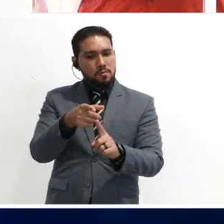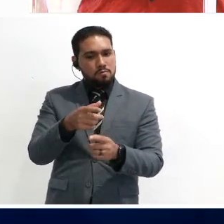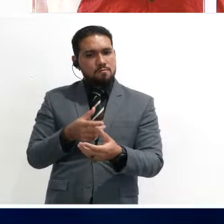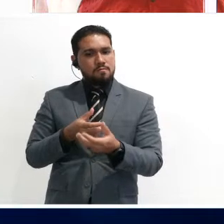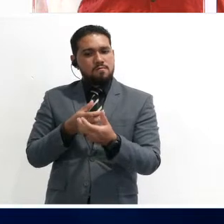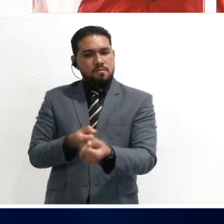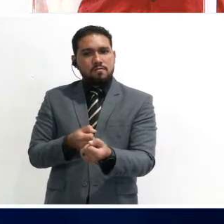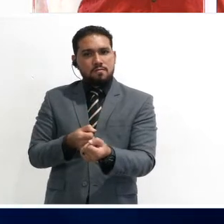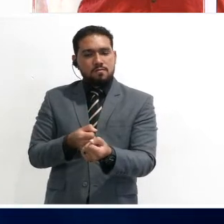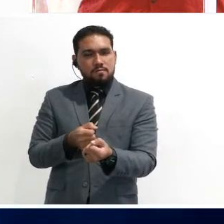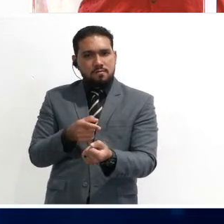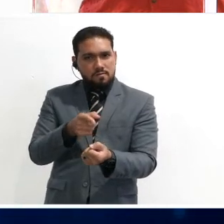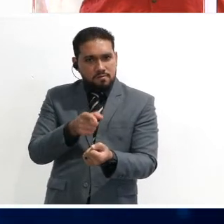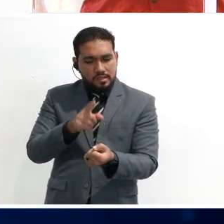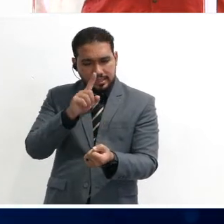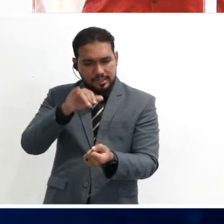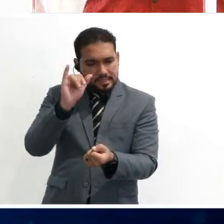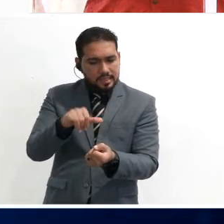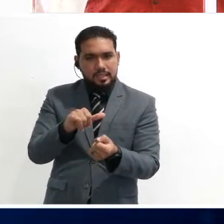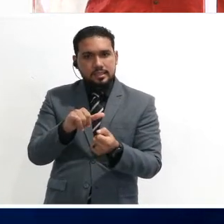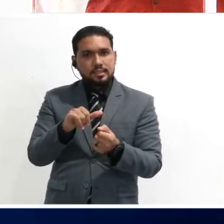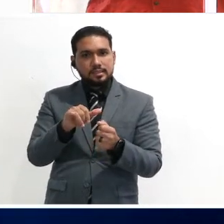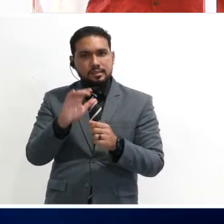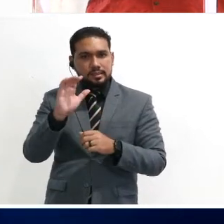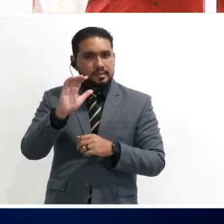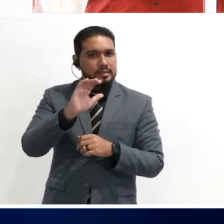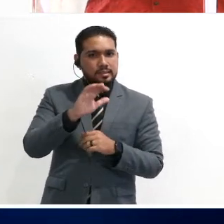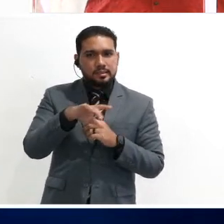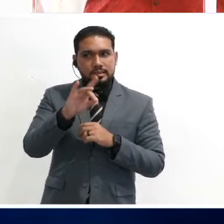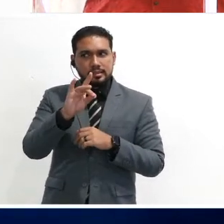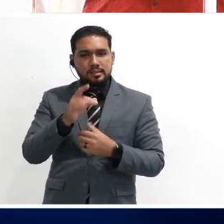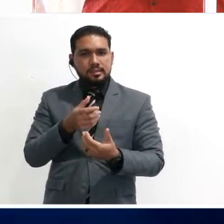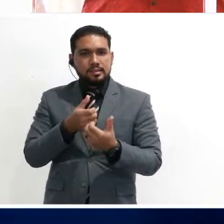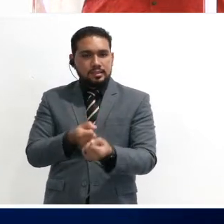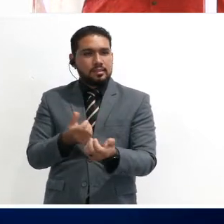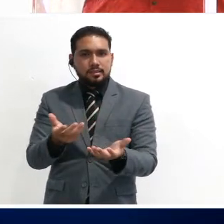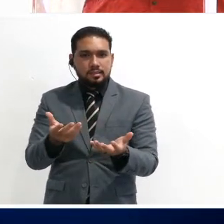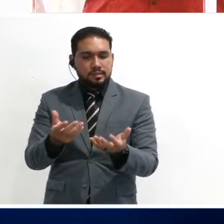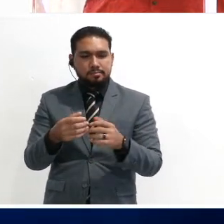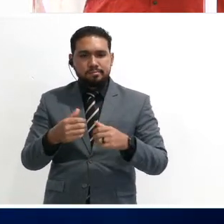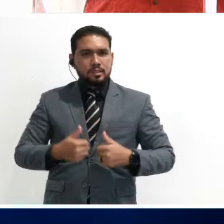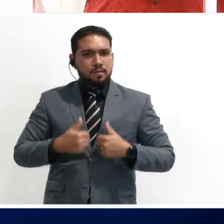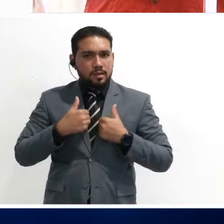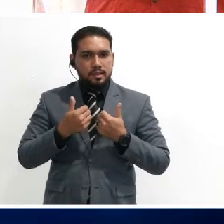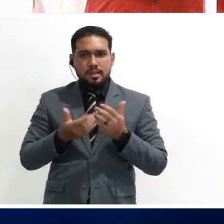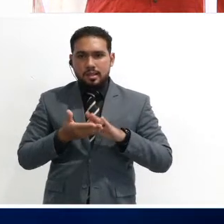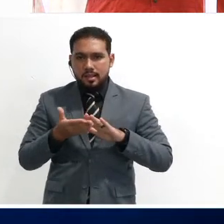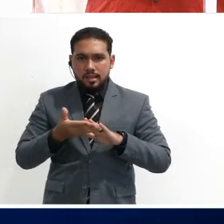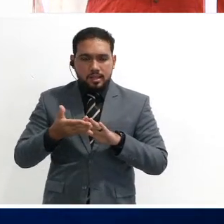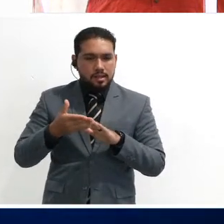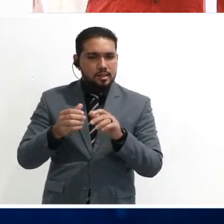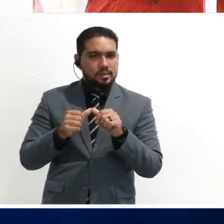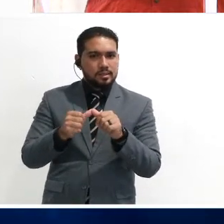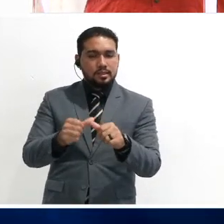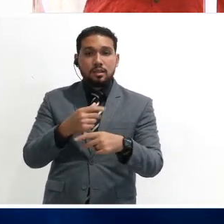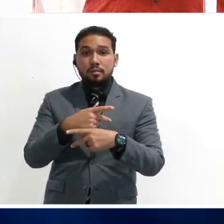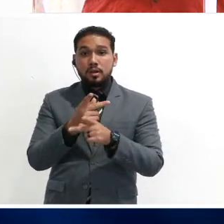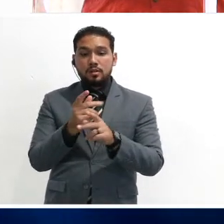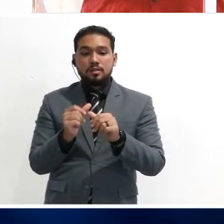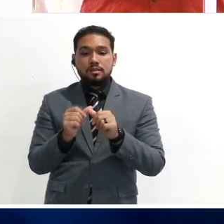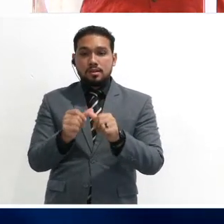able to continue to function all through the lifetime of the product that it's going into? And so we test for